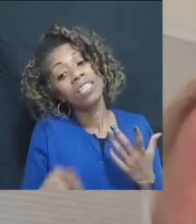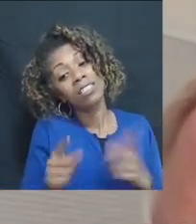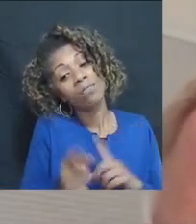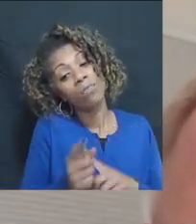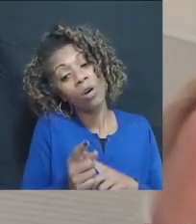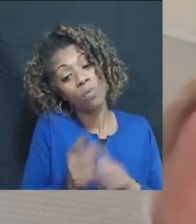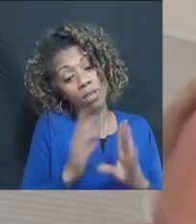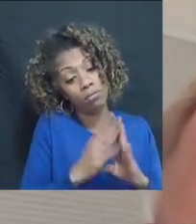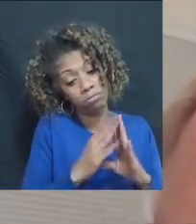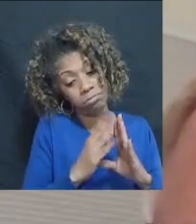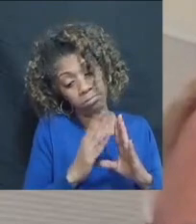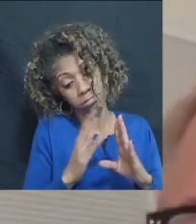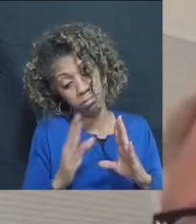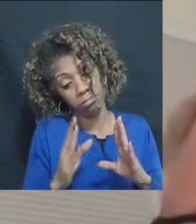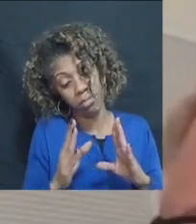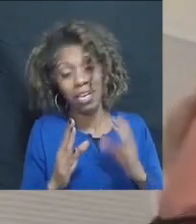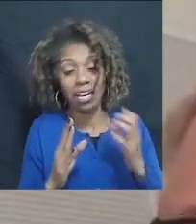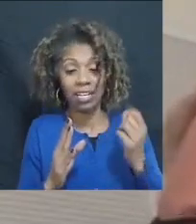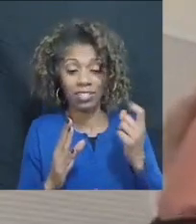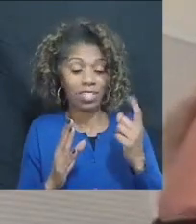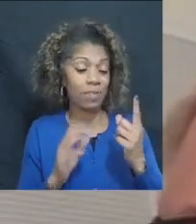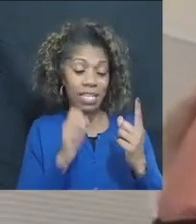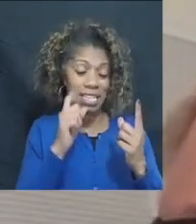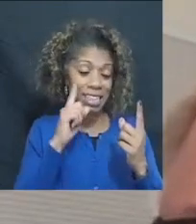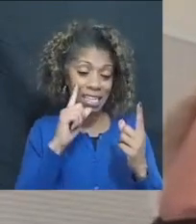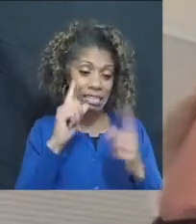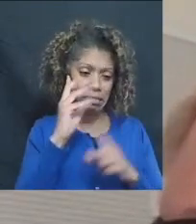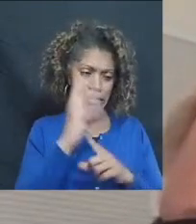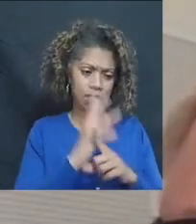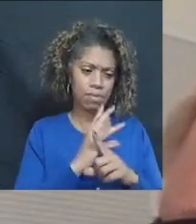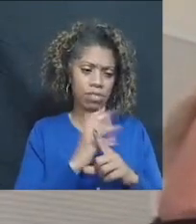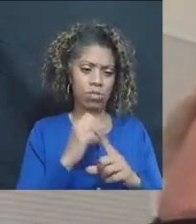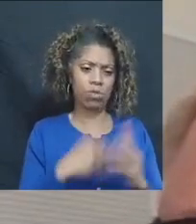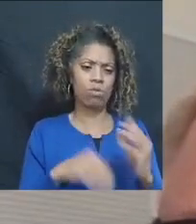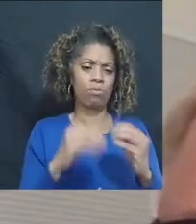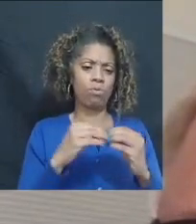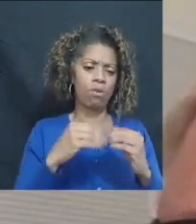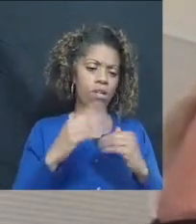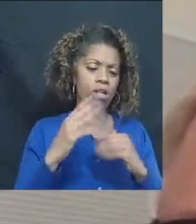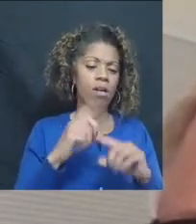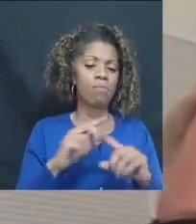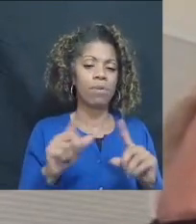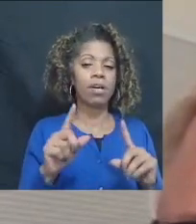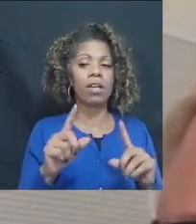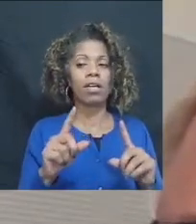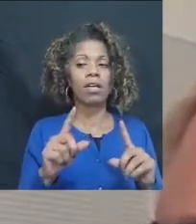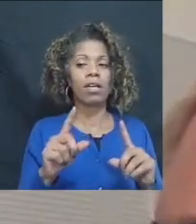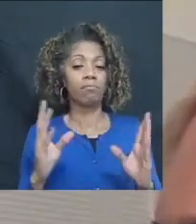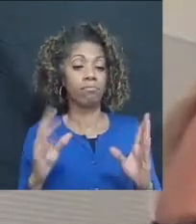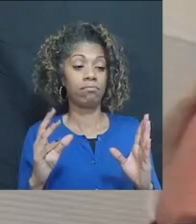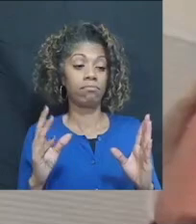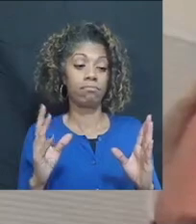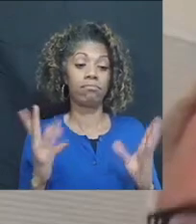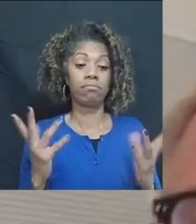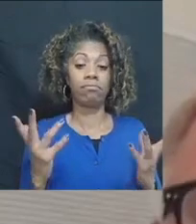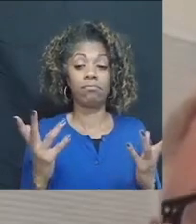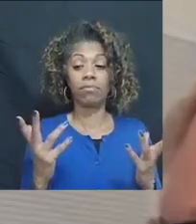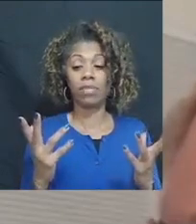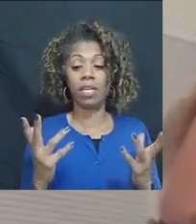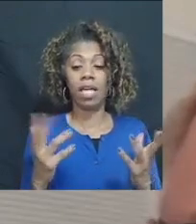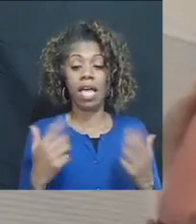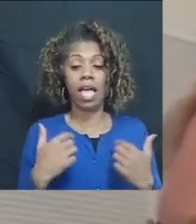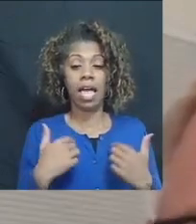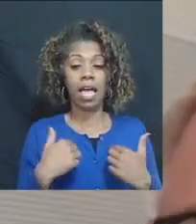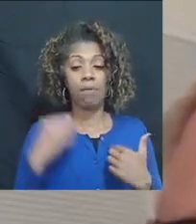planned it with a pandemic, but it shows the progress. I find bright spots in our youth. I